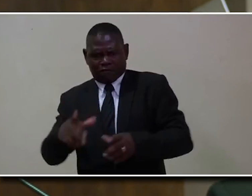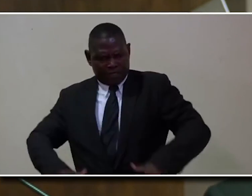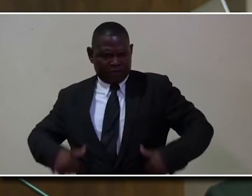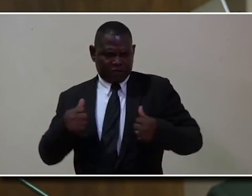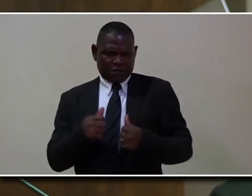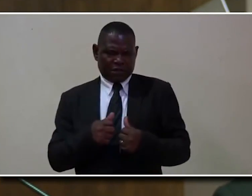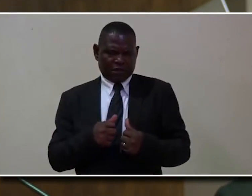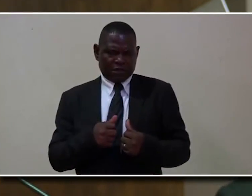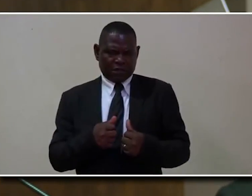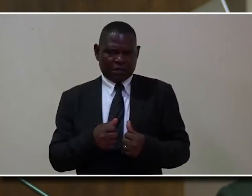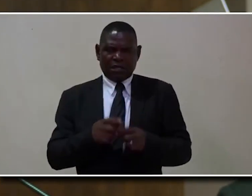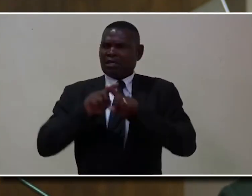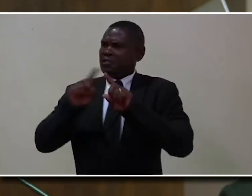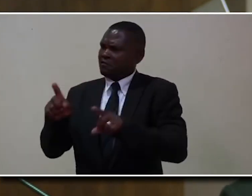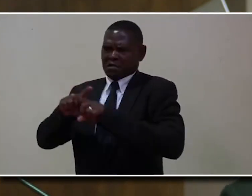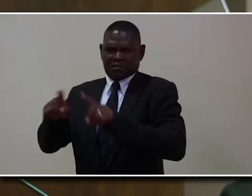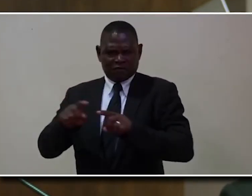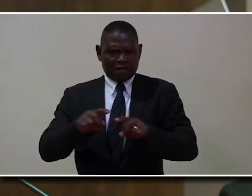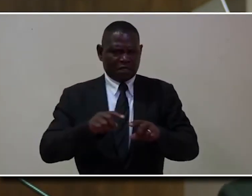in many categories thereof.